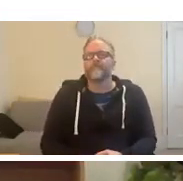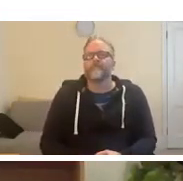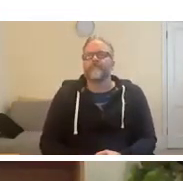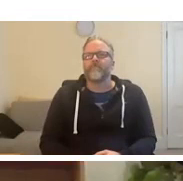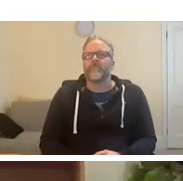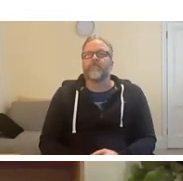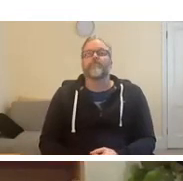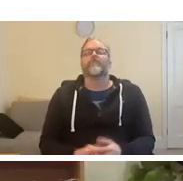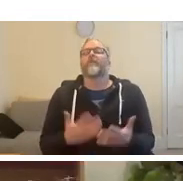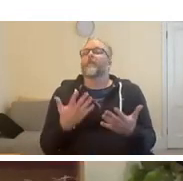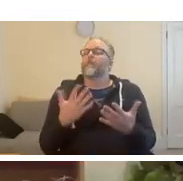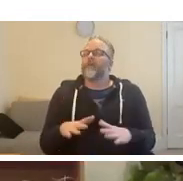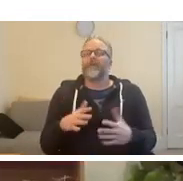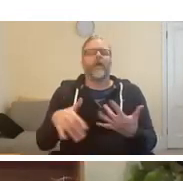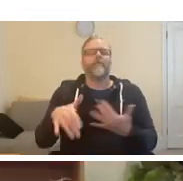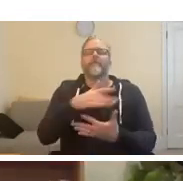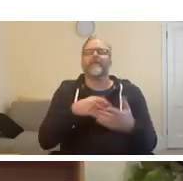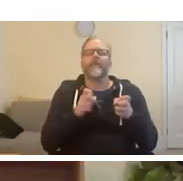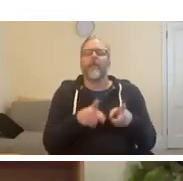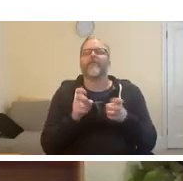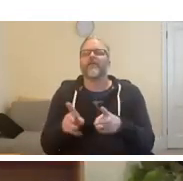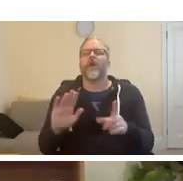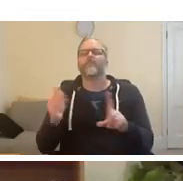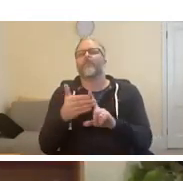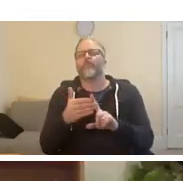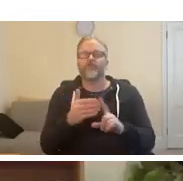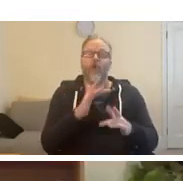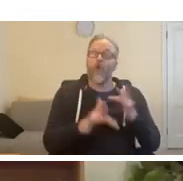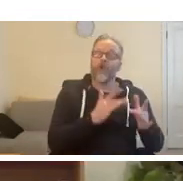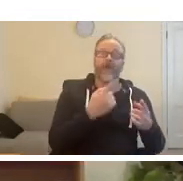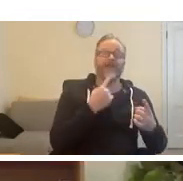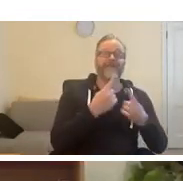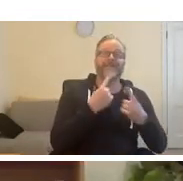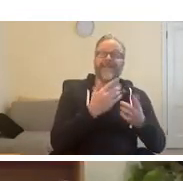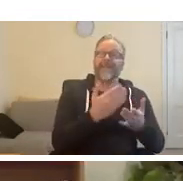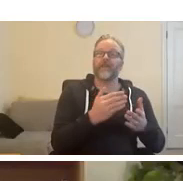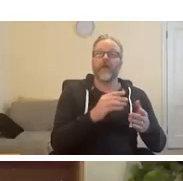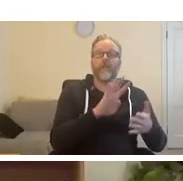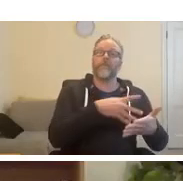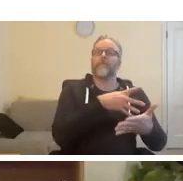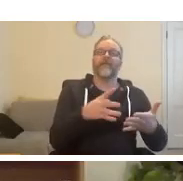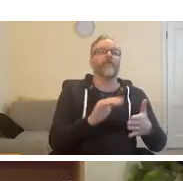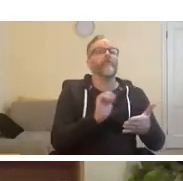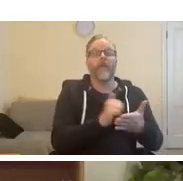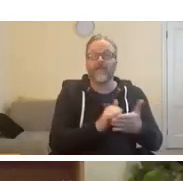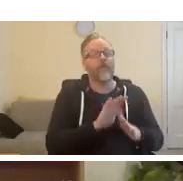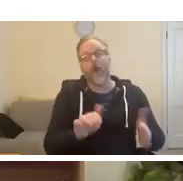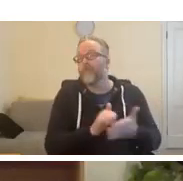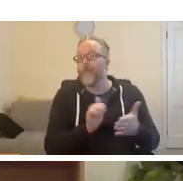We followed a mixed methods approach consisting of online database searches for published and unpublished